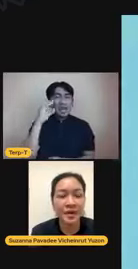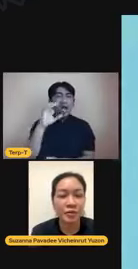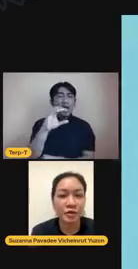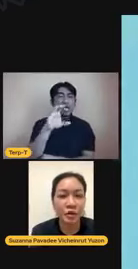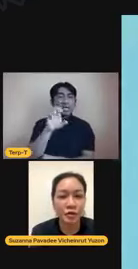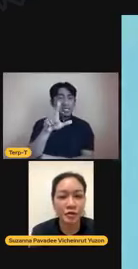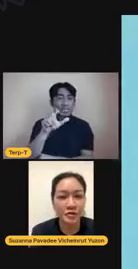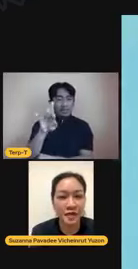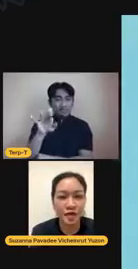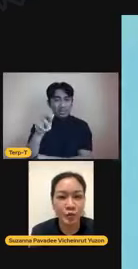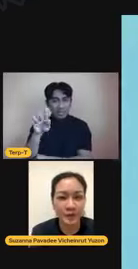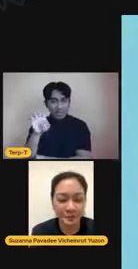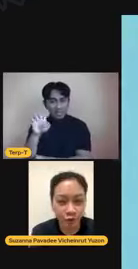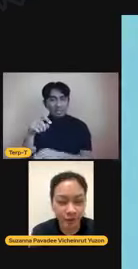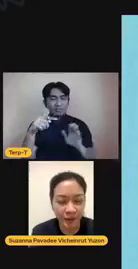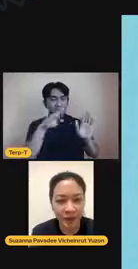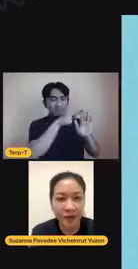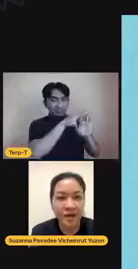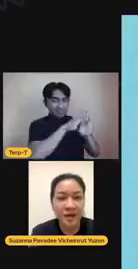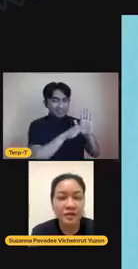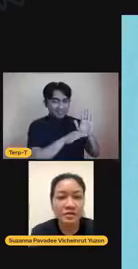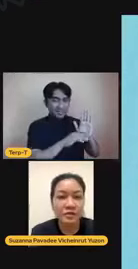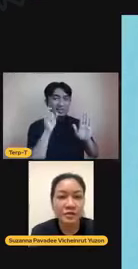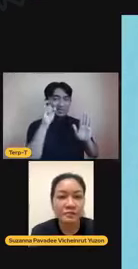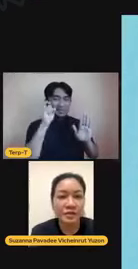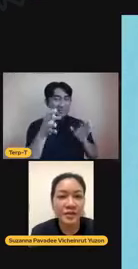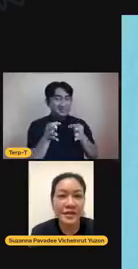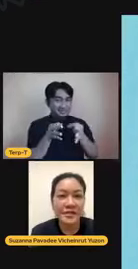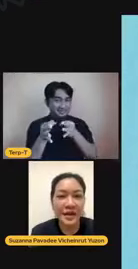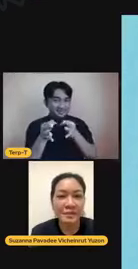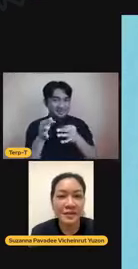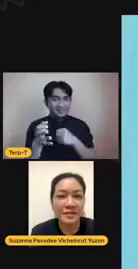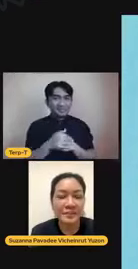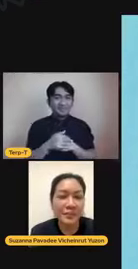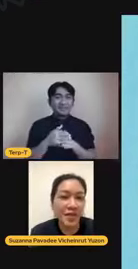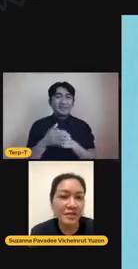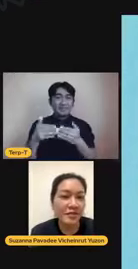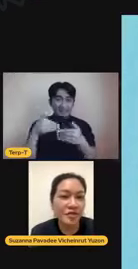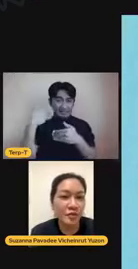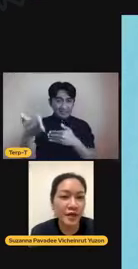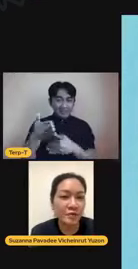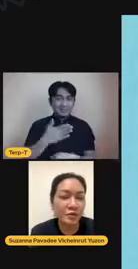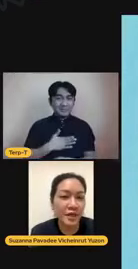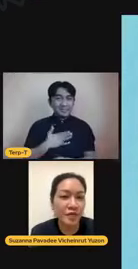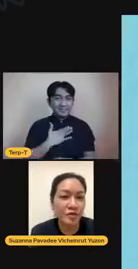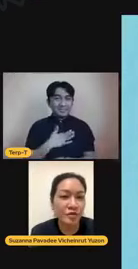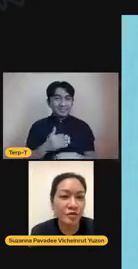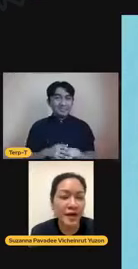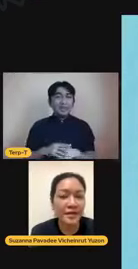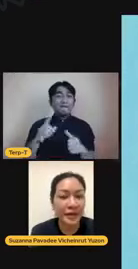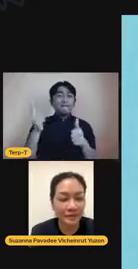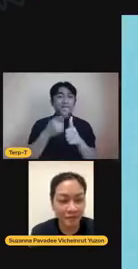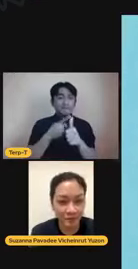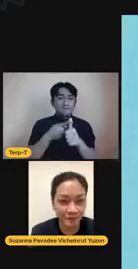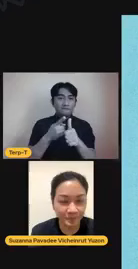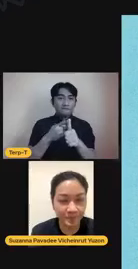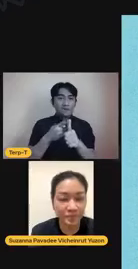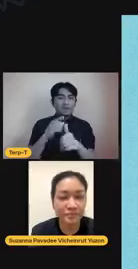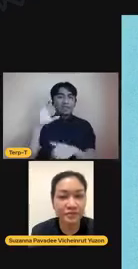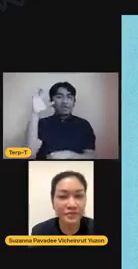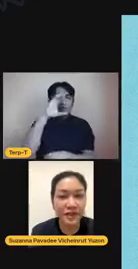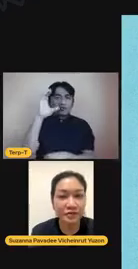CELEBRATE, and we'll go through each one quickly. So next slide, please. The first one would be to find